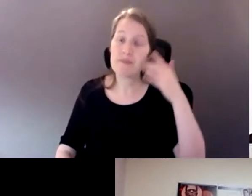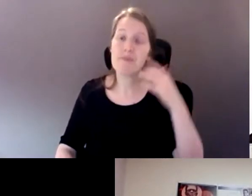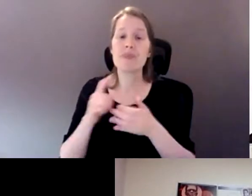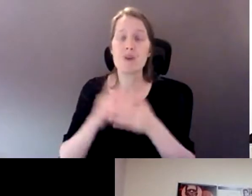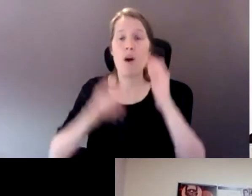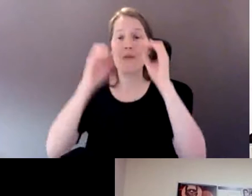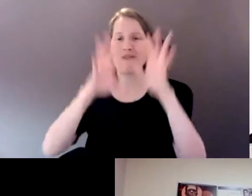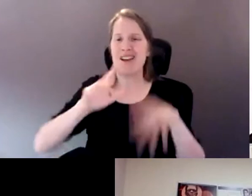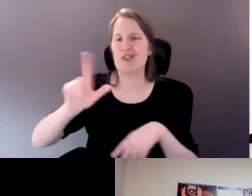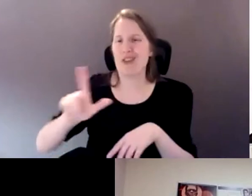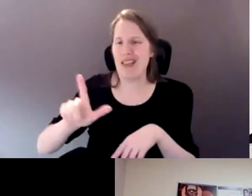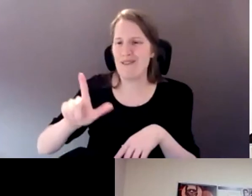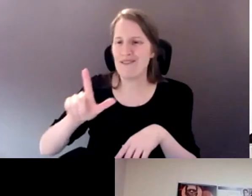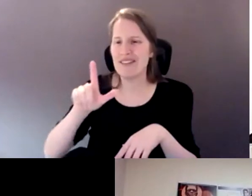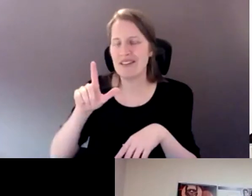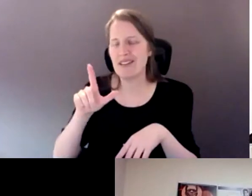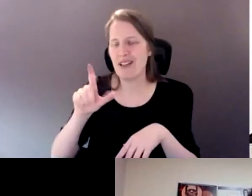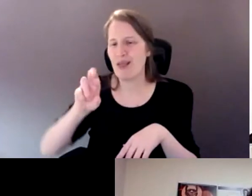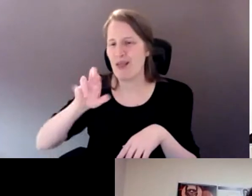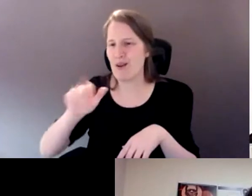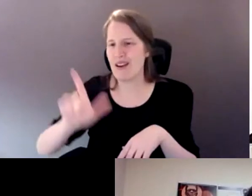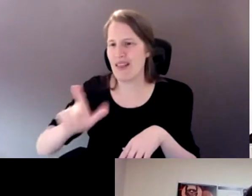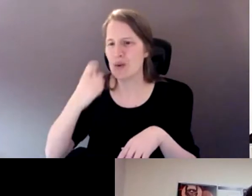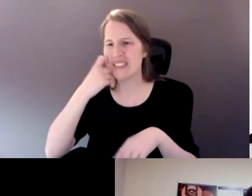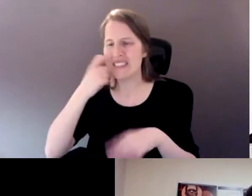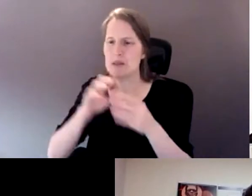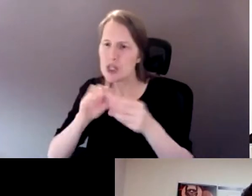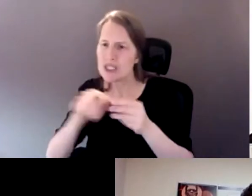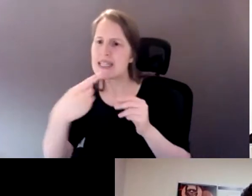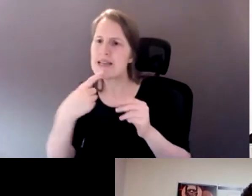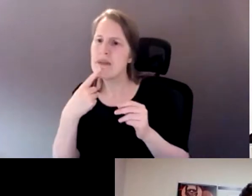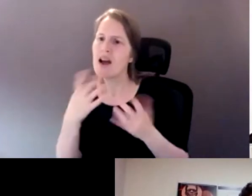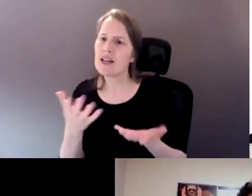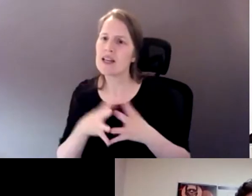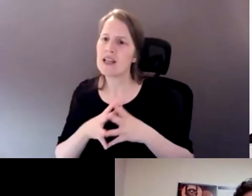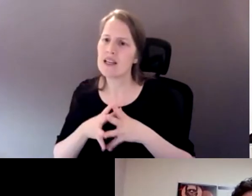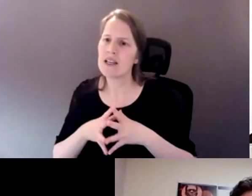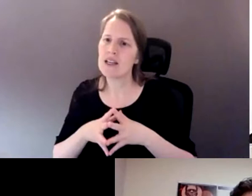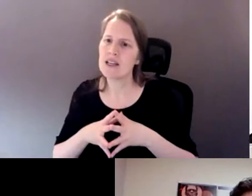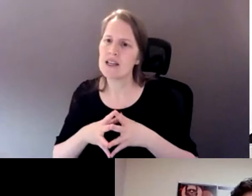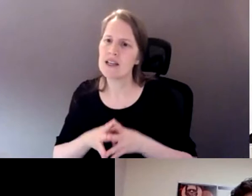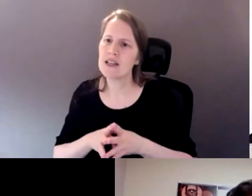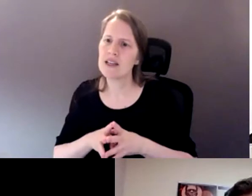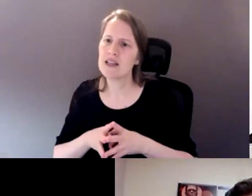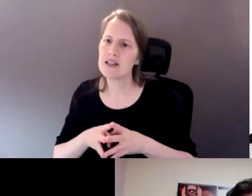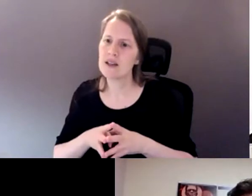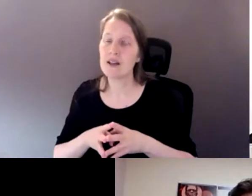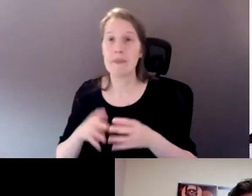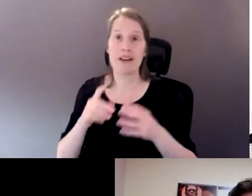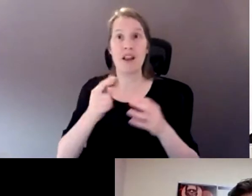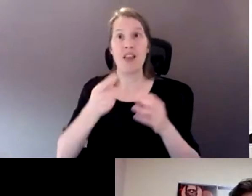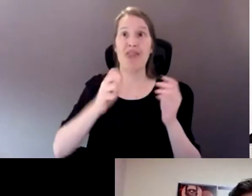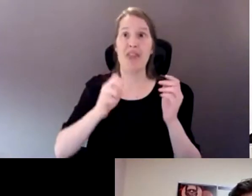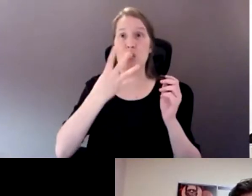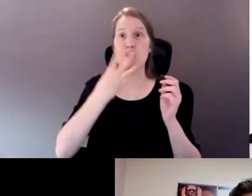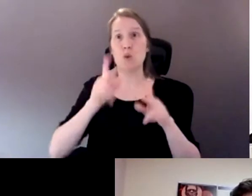Lefkowitz was maybe pushed a little bit further on in the chat as well is Yeah, so there is the Jews, right? The